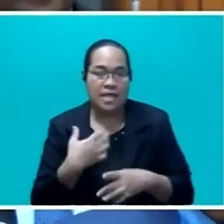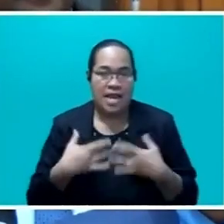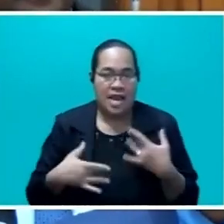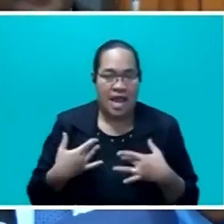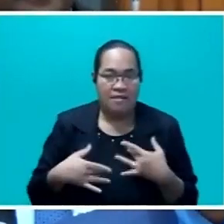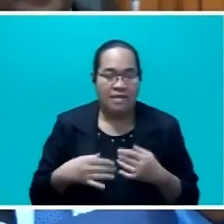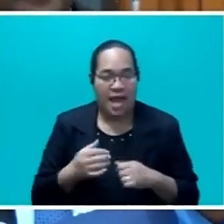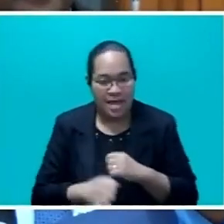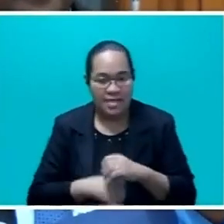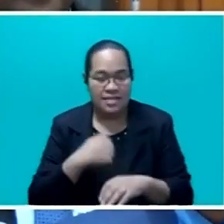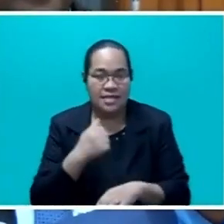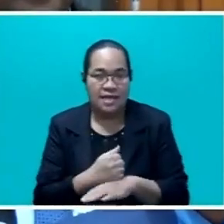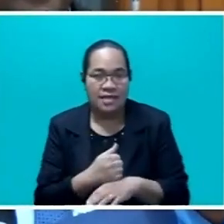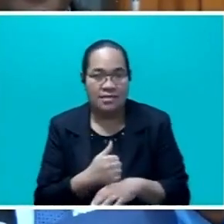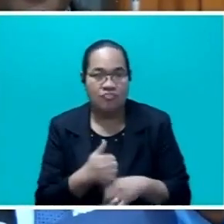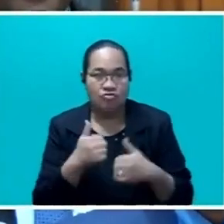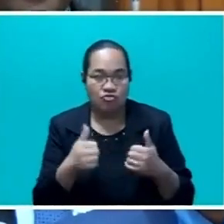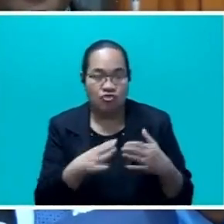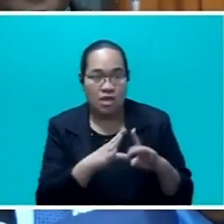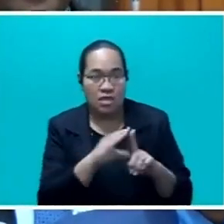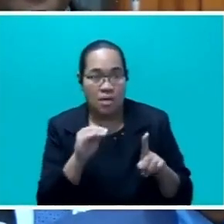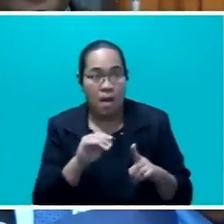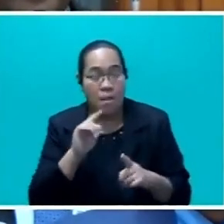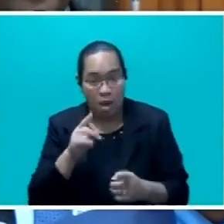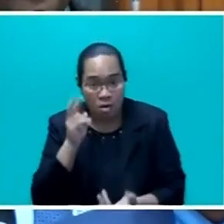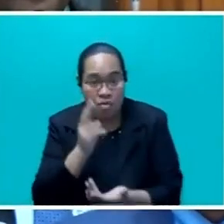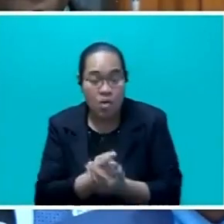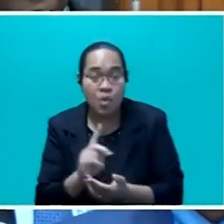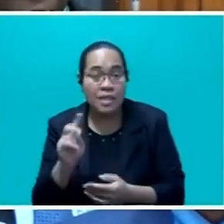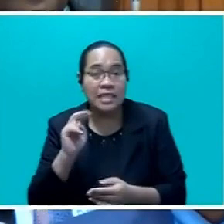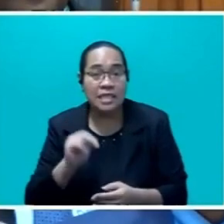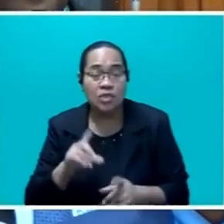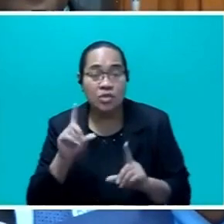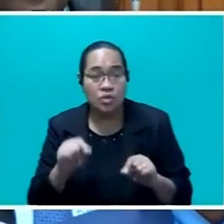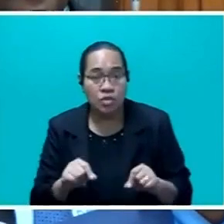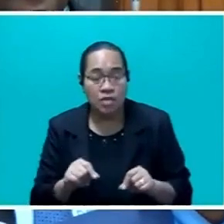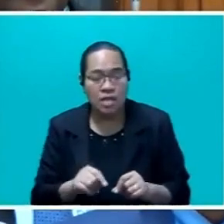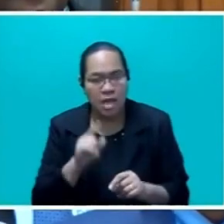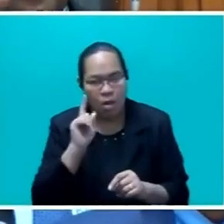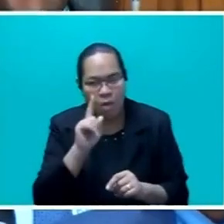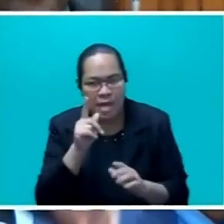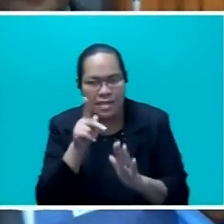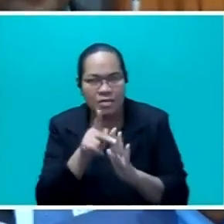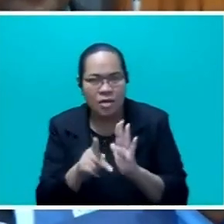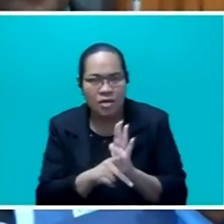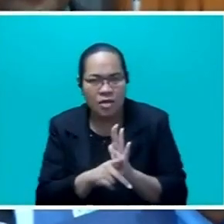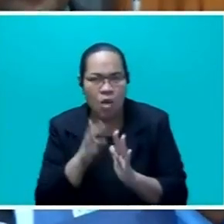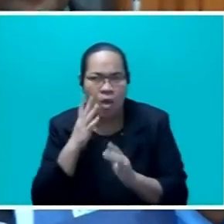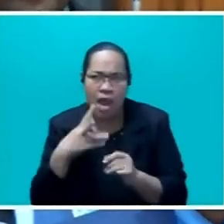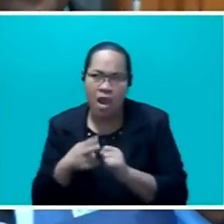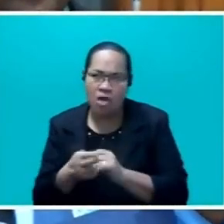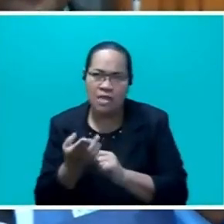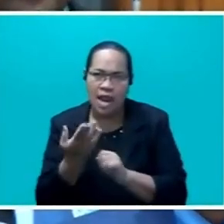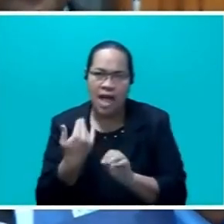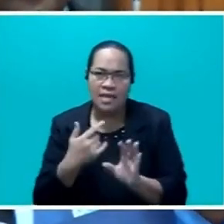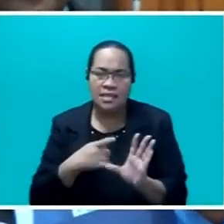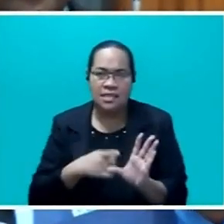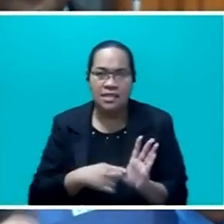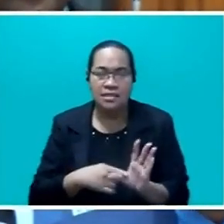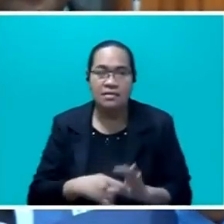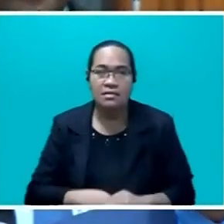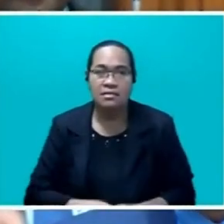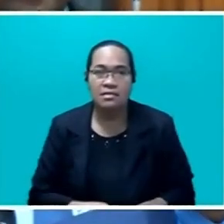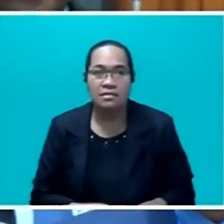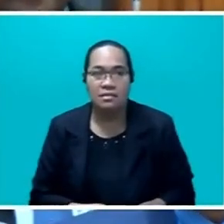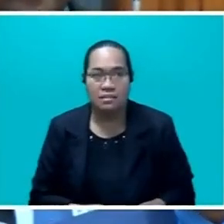But what we really need to look at too is one of the policies probably that was launched last year during the term